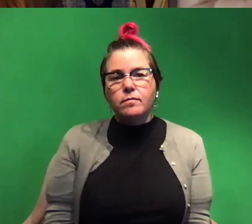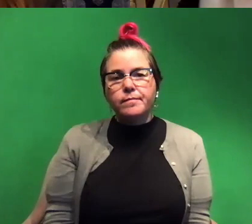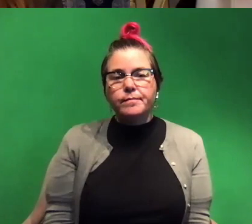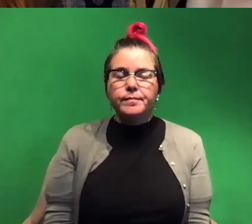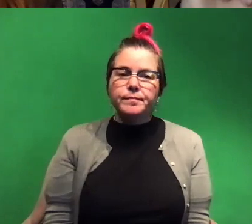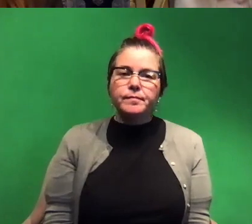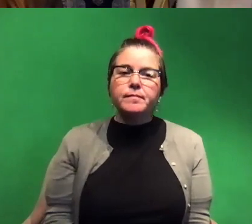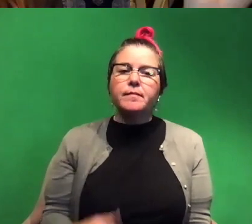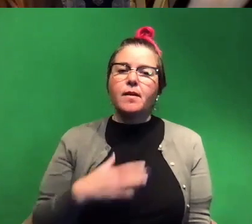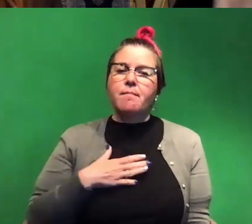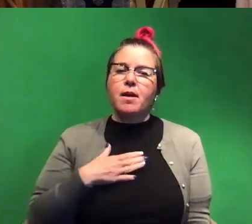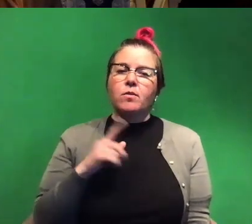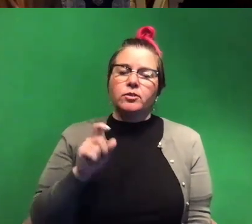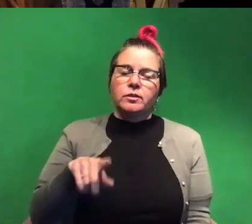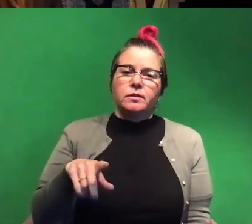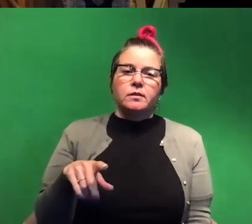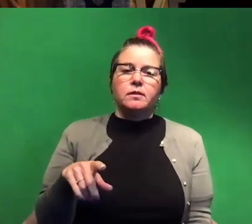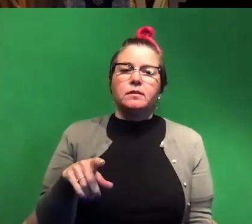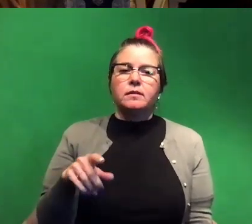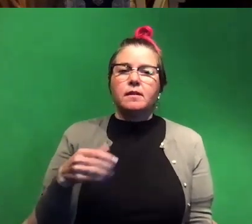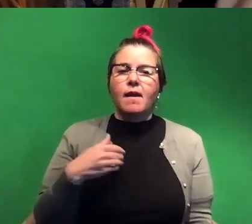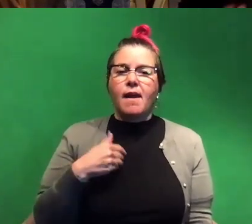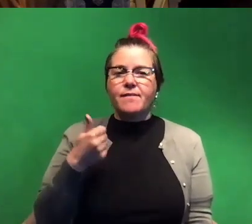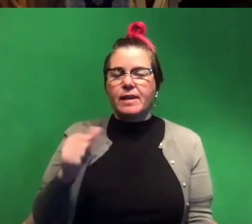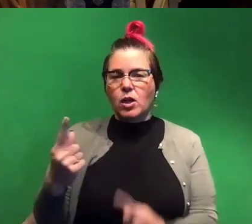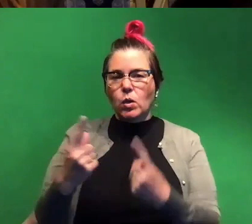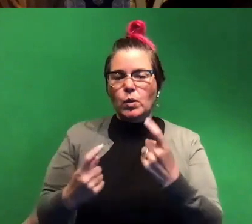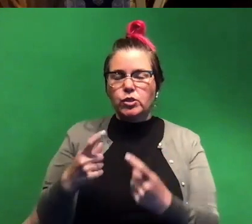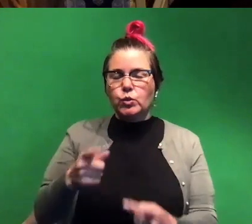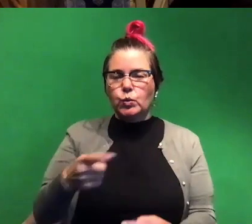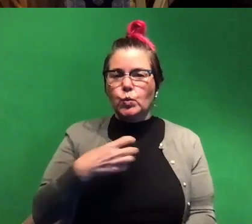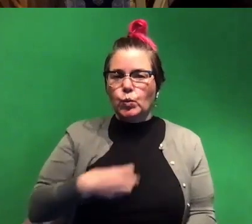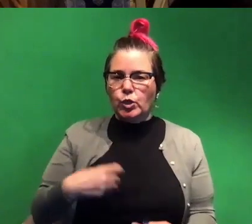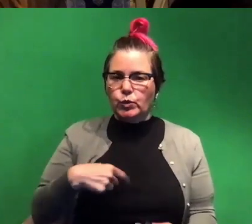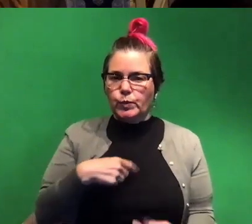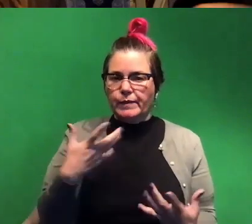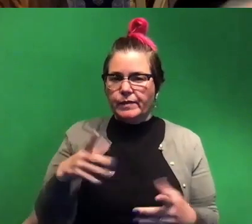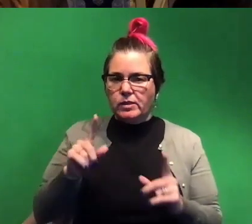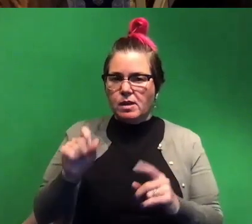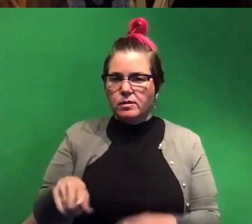Actually, my question is going to be, are there any questions that you wish that we asked you?